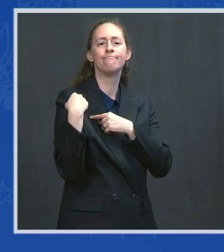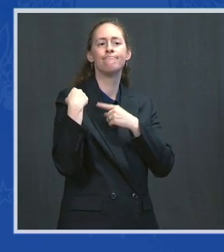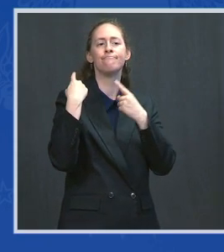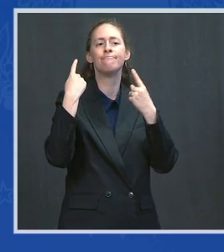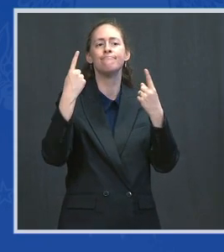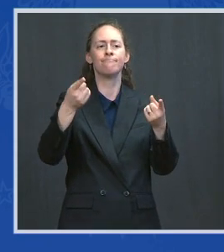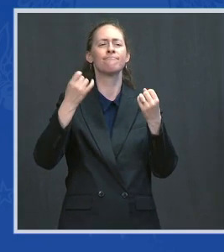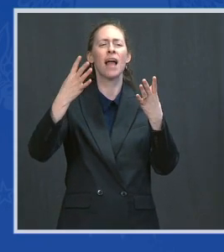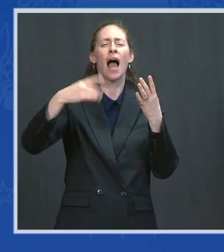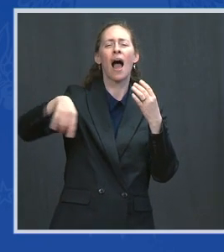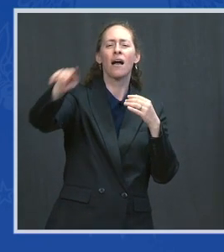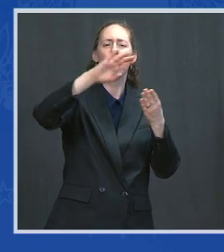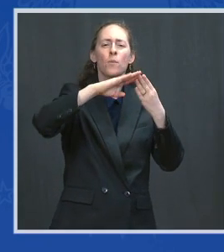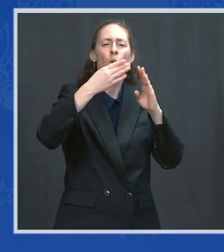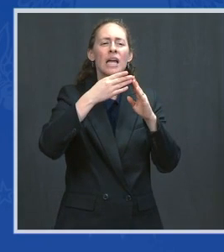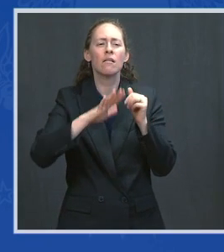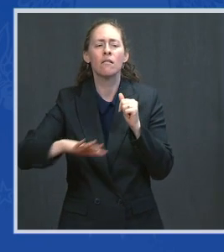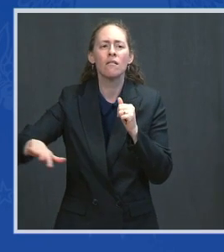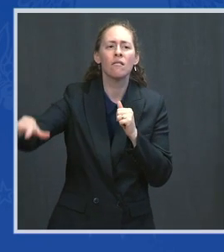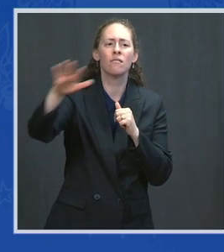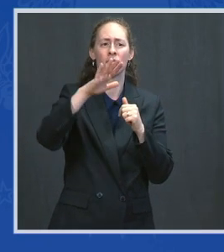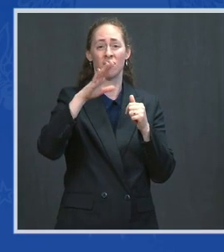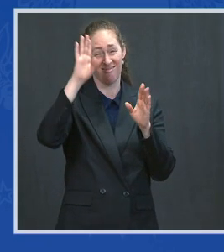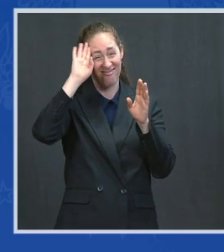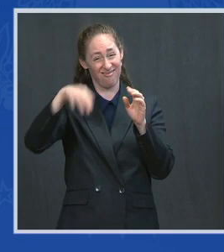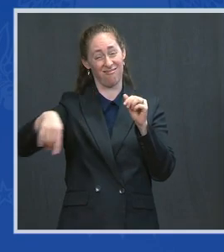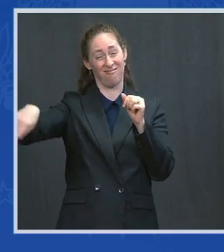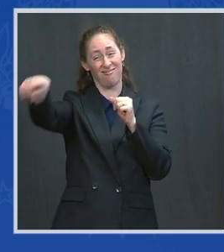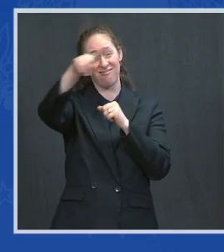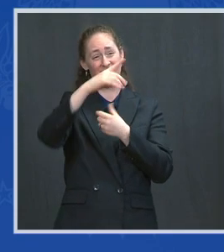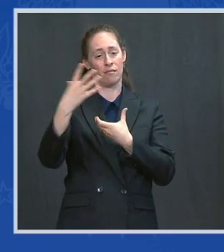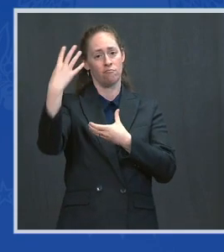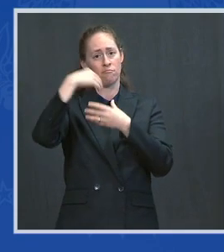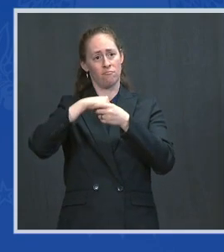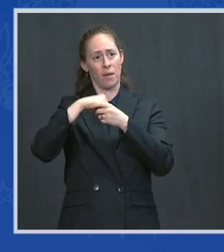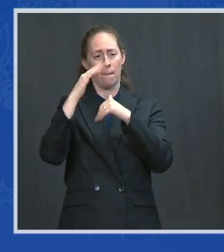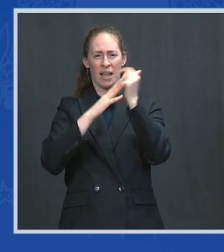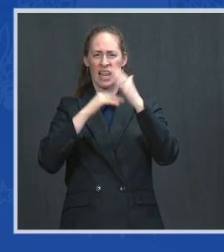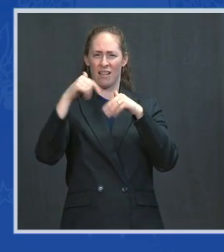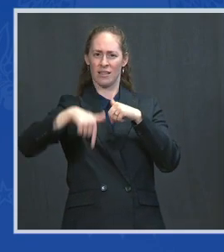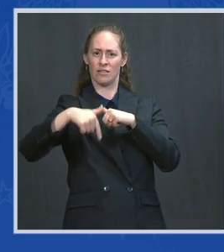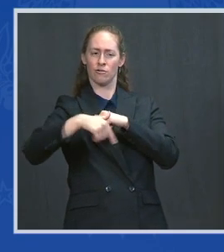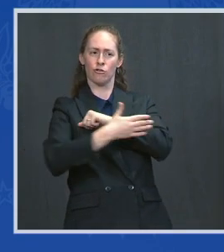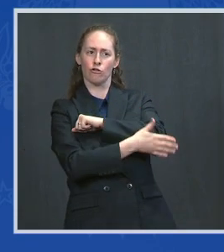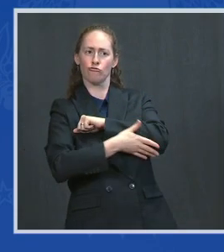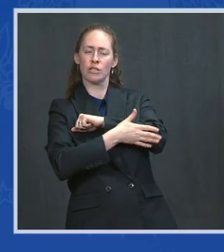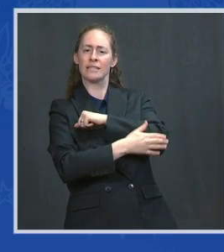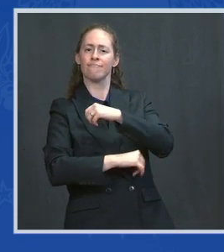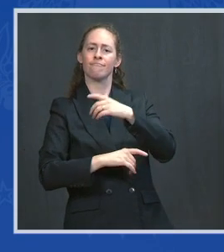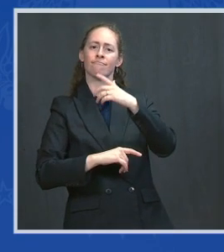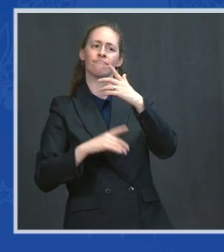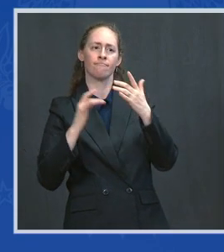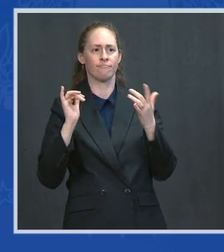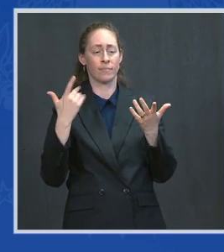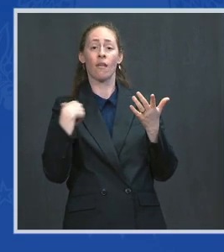communities have helped build this nation, only to be often stepped over, forgotten, or ignored.